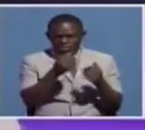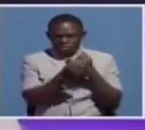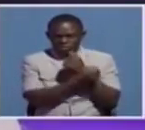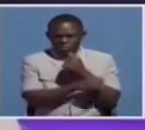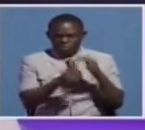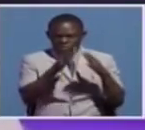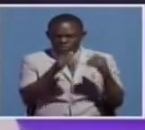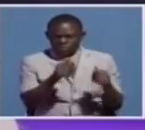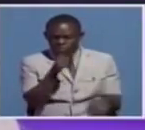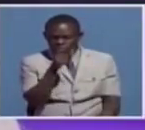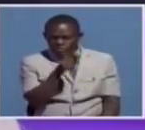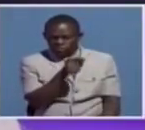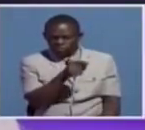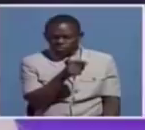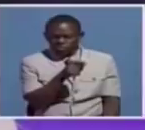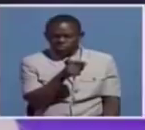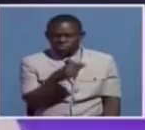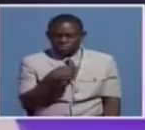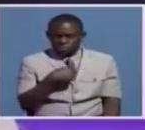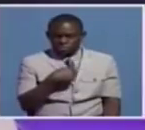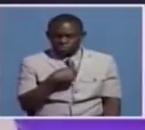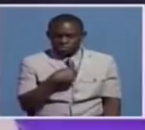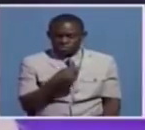where I was